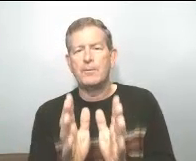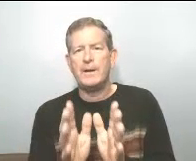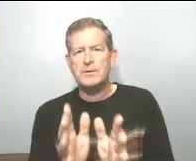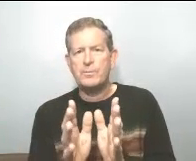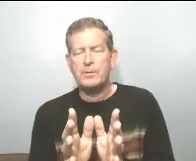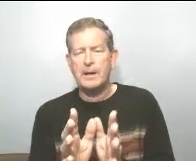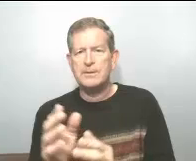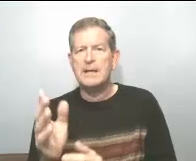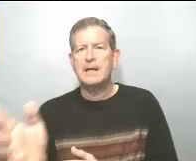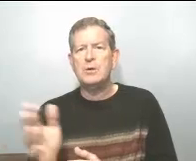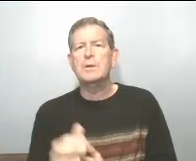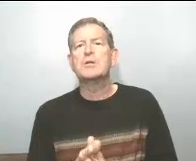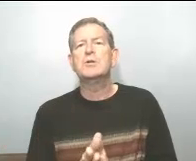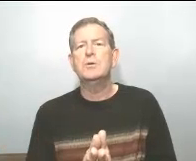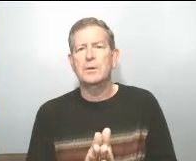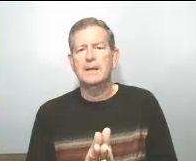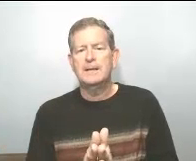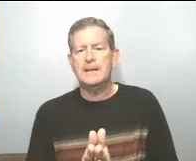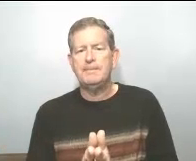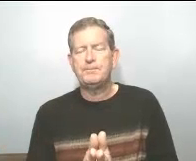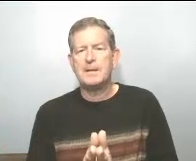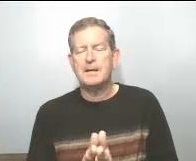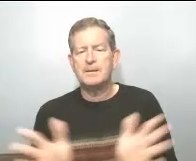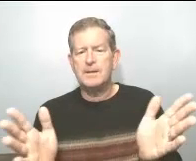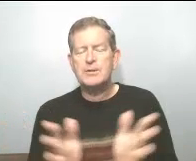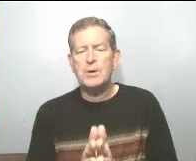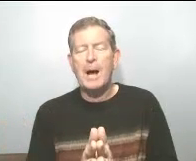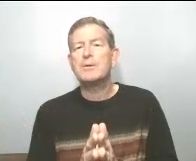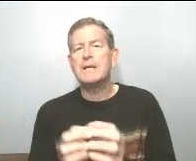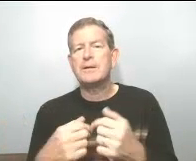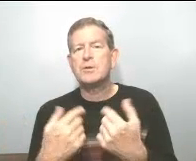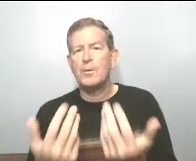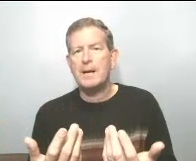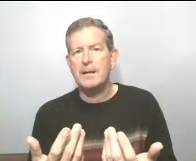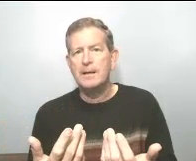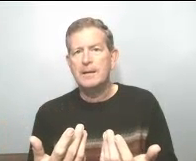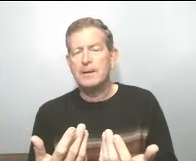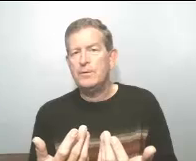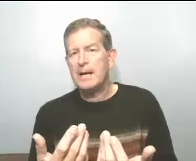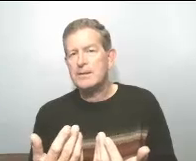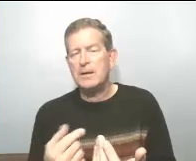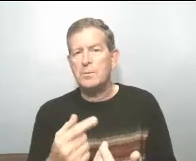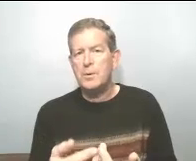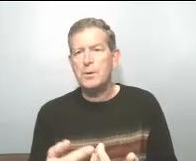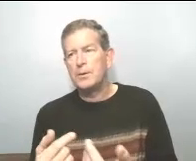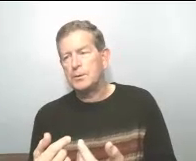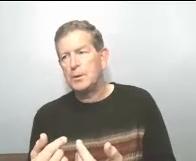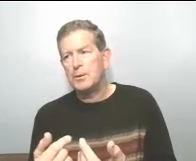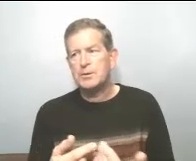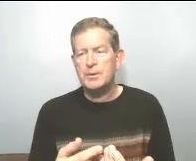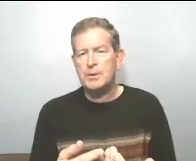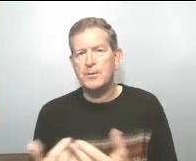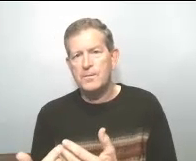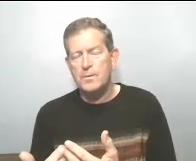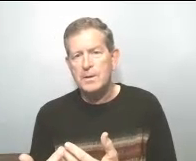on reflexive pronouns in Unit 2. And so I will say things correctly, but if you're not saying the me, the te,